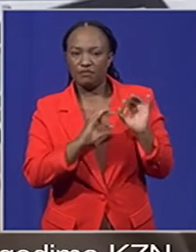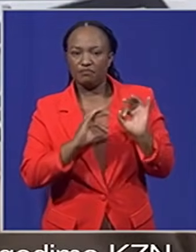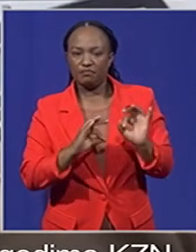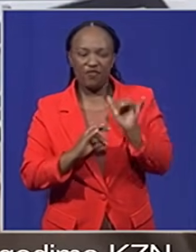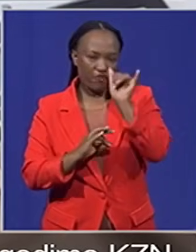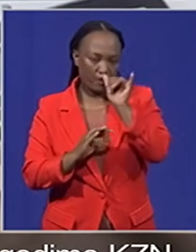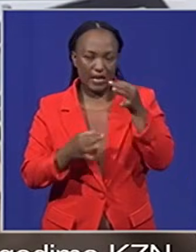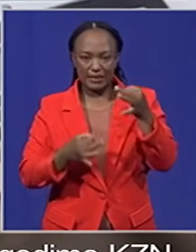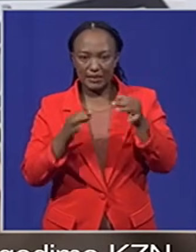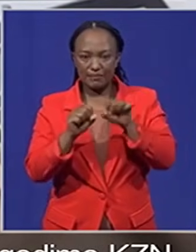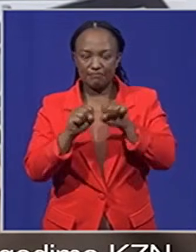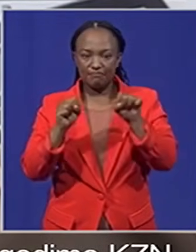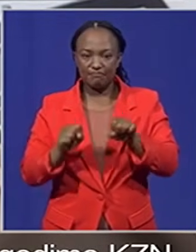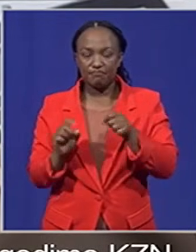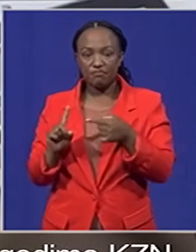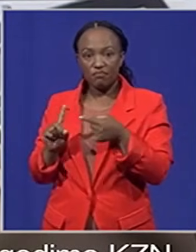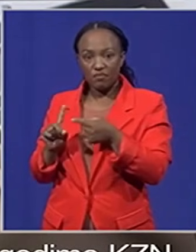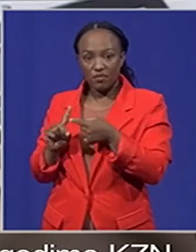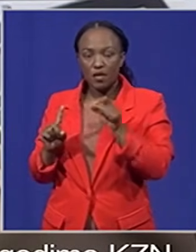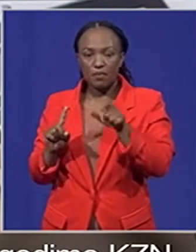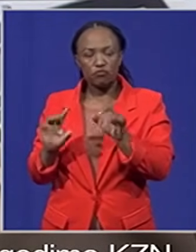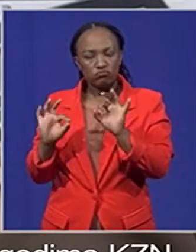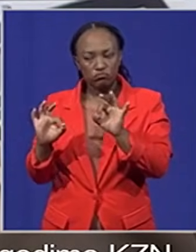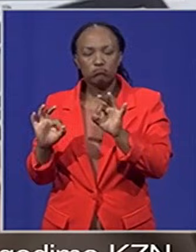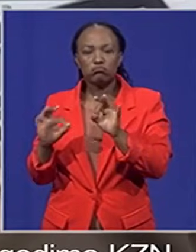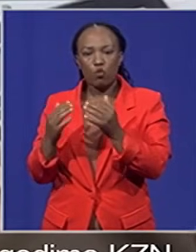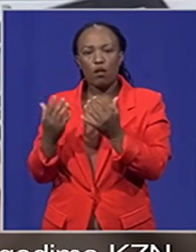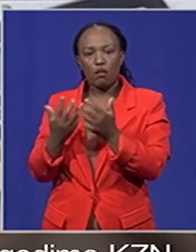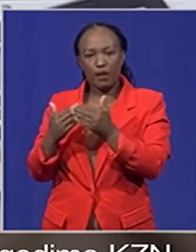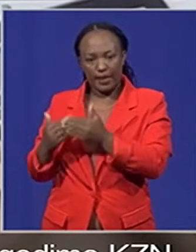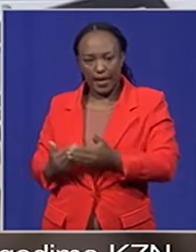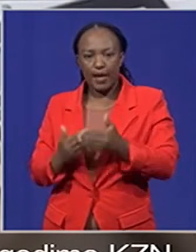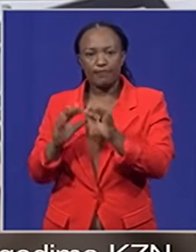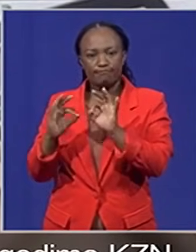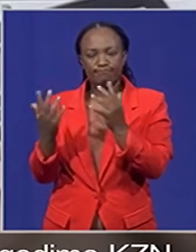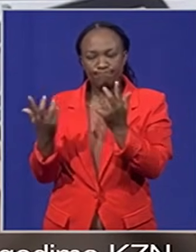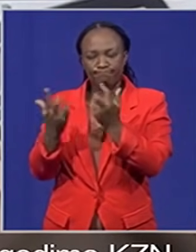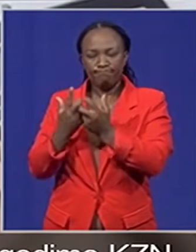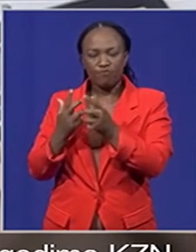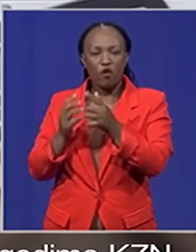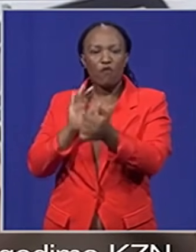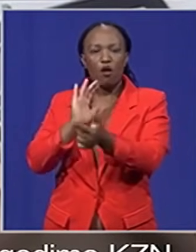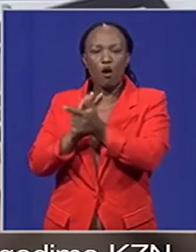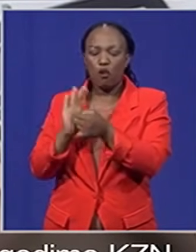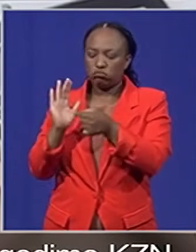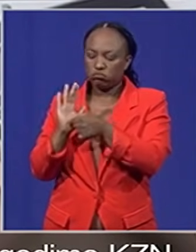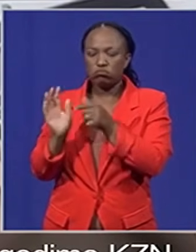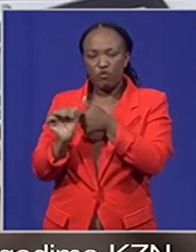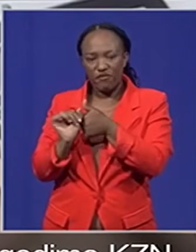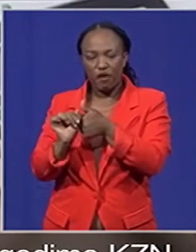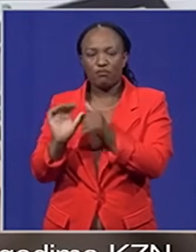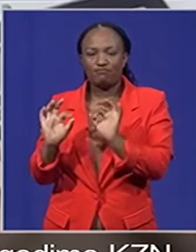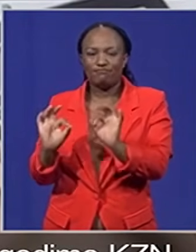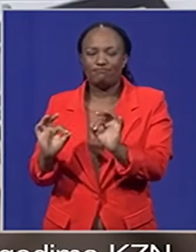The offender will continue to receive appropriate care in line with the applicable legislative and policy prescripts and